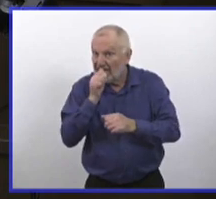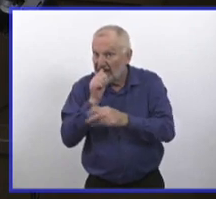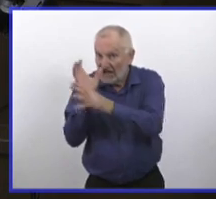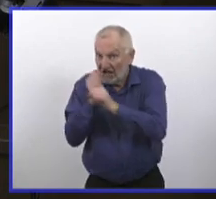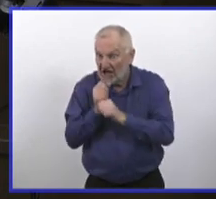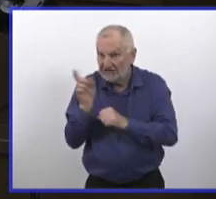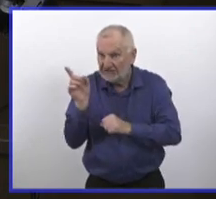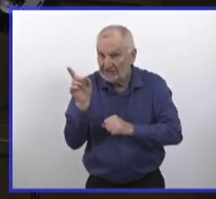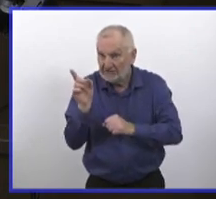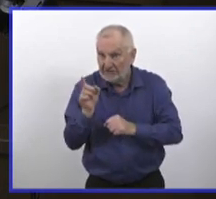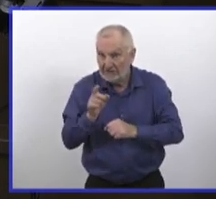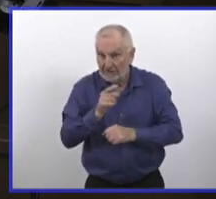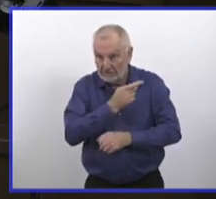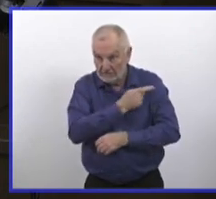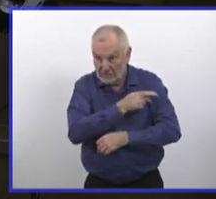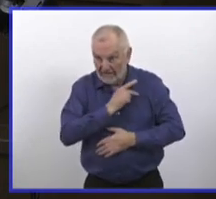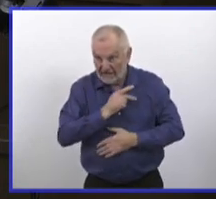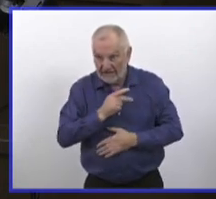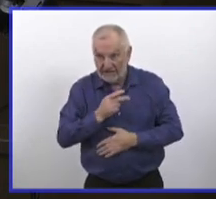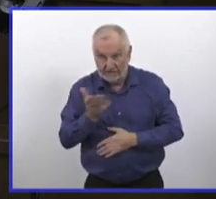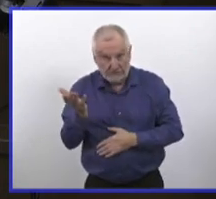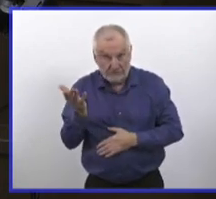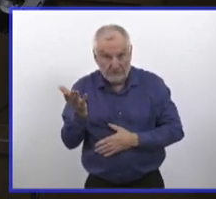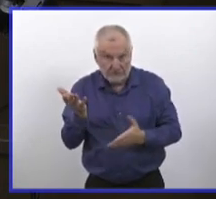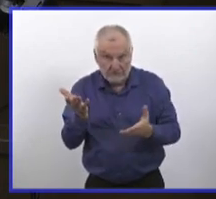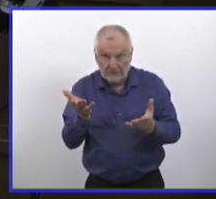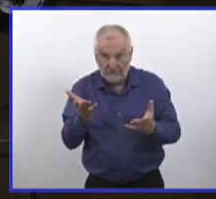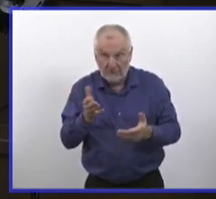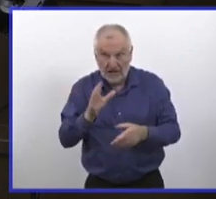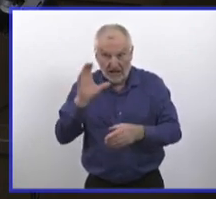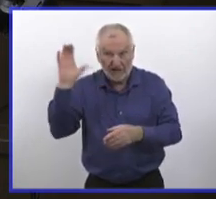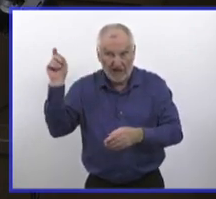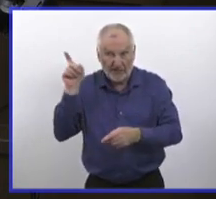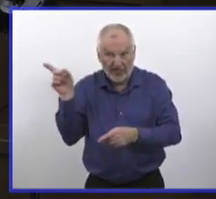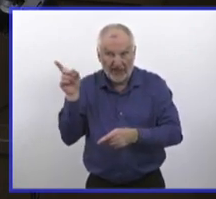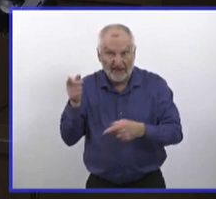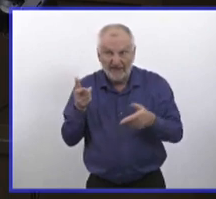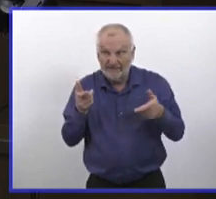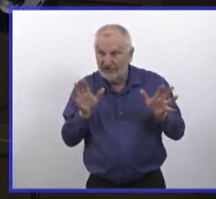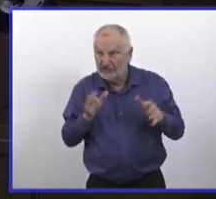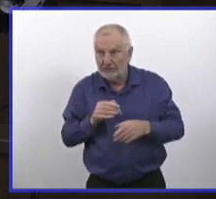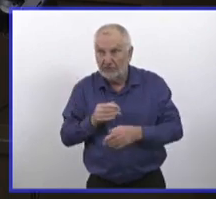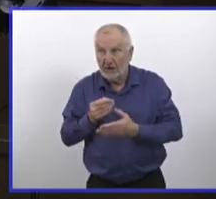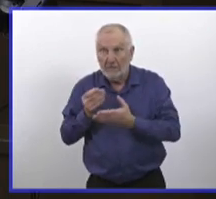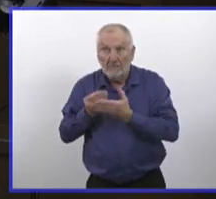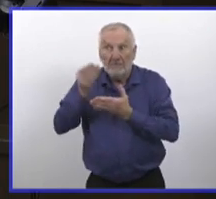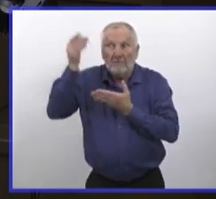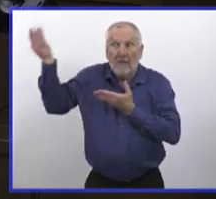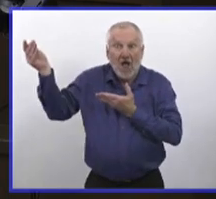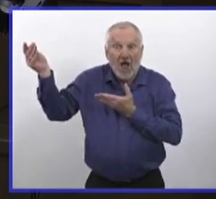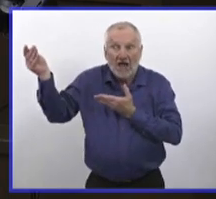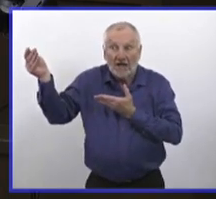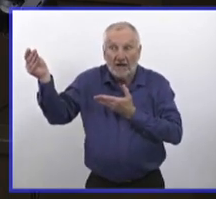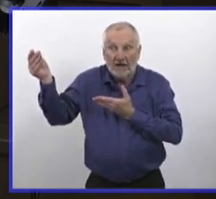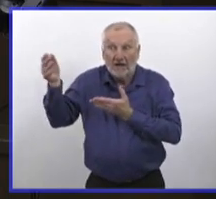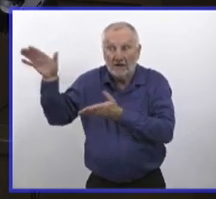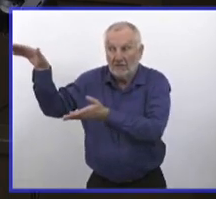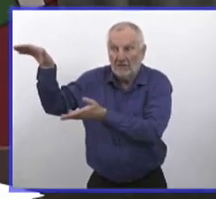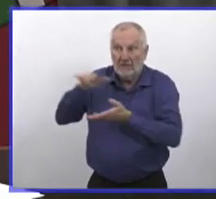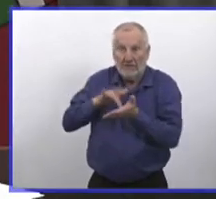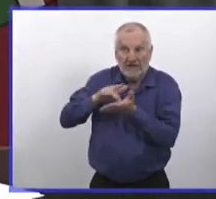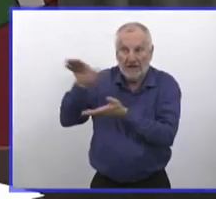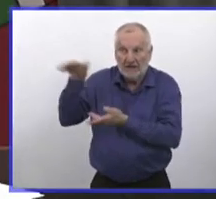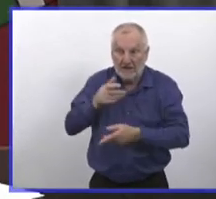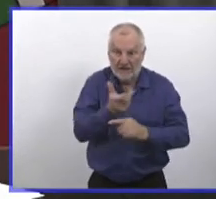on that, of firms acquiring vaccines to administer their own employees? So I'm not familiar